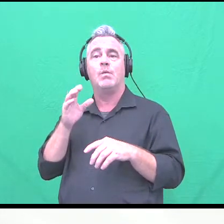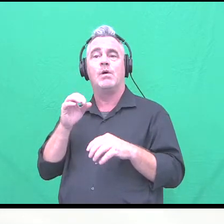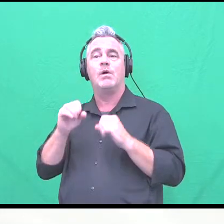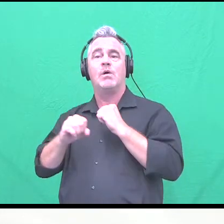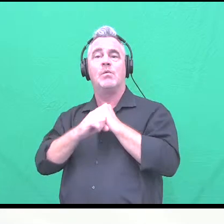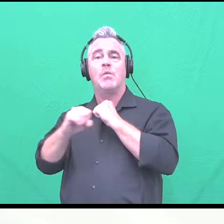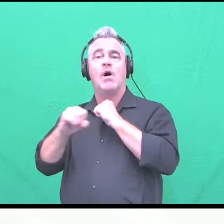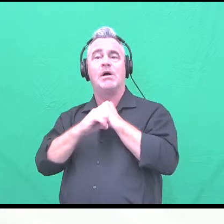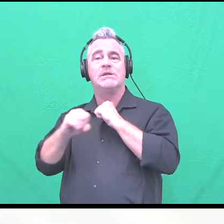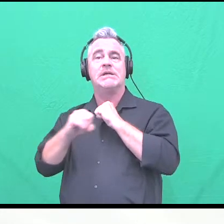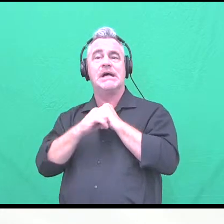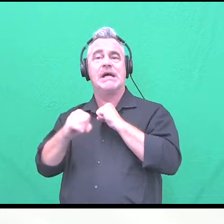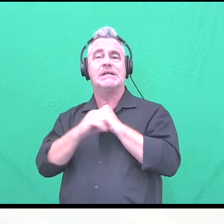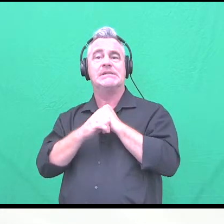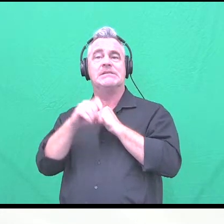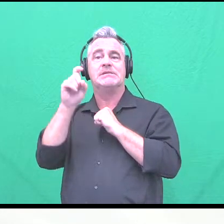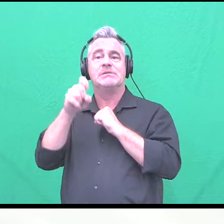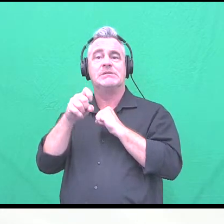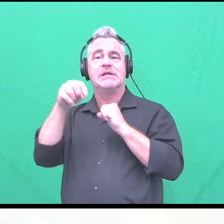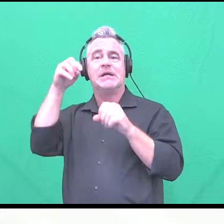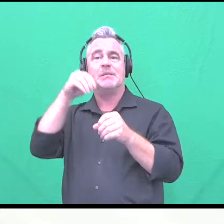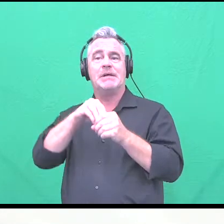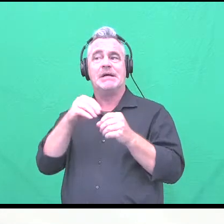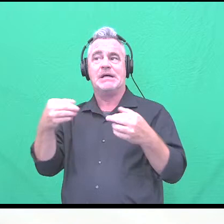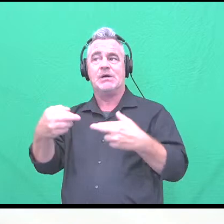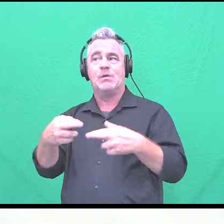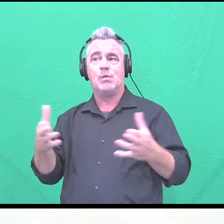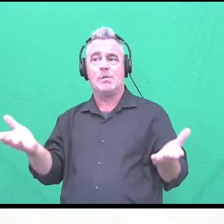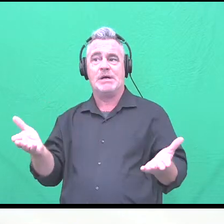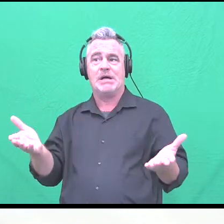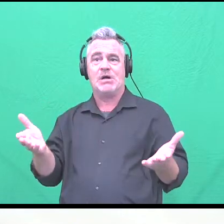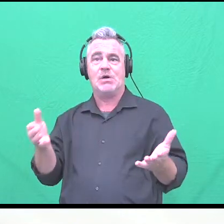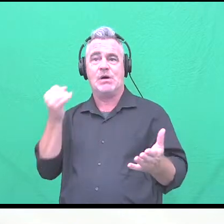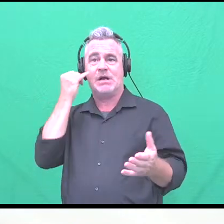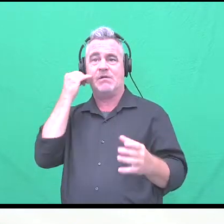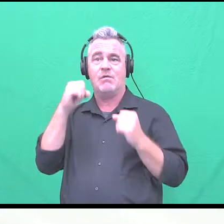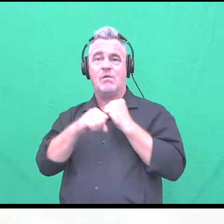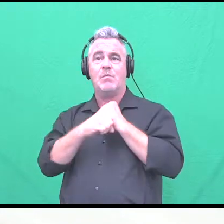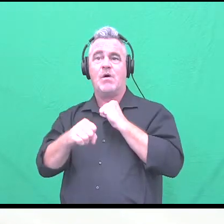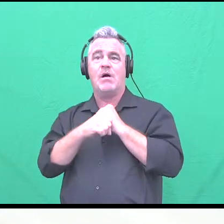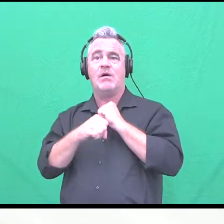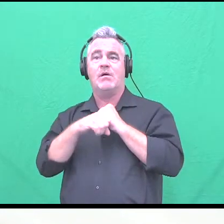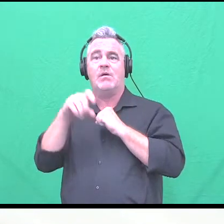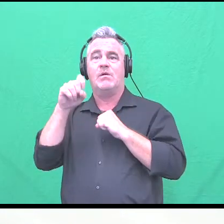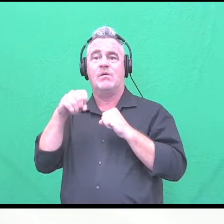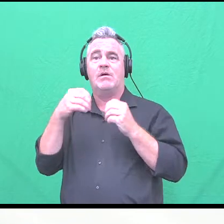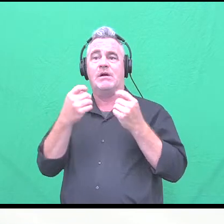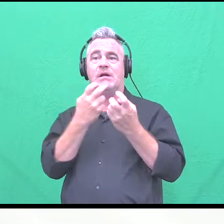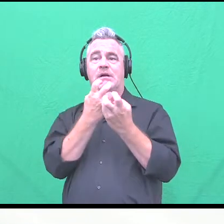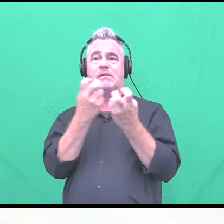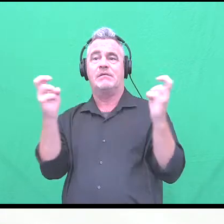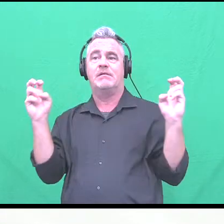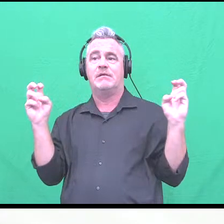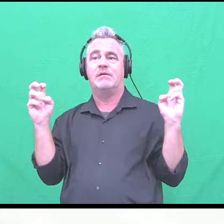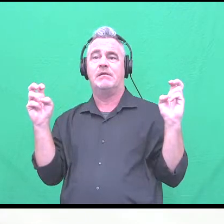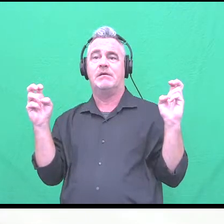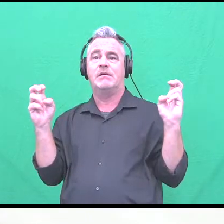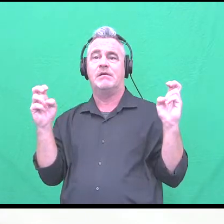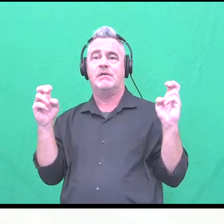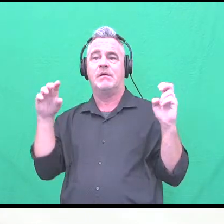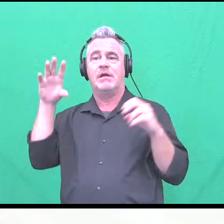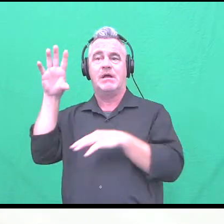them, we need to be in this room, and then if we're going to broadcast them, we need to be in this setting for the camera